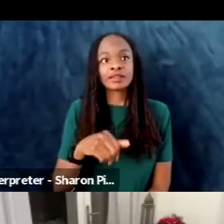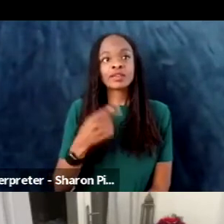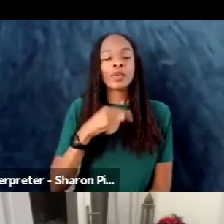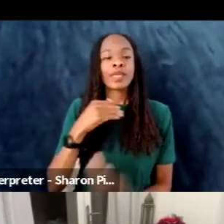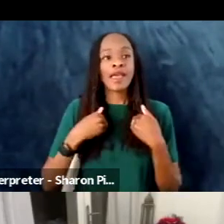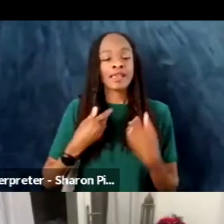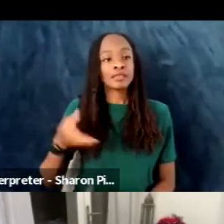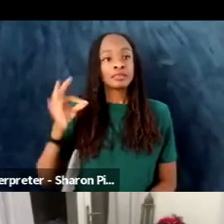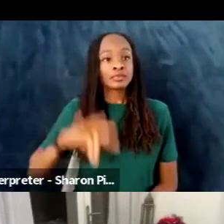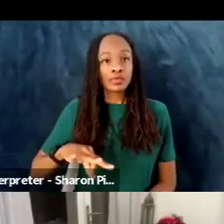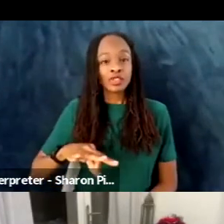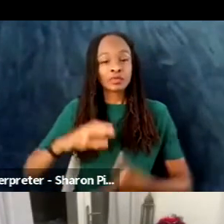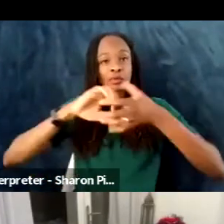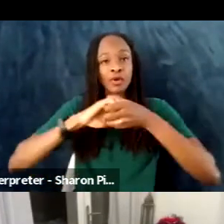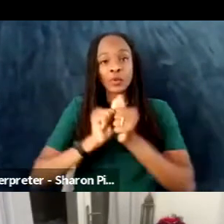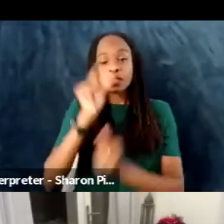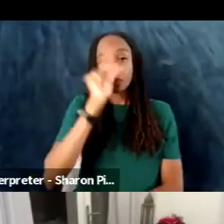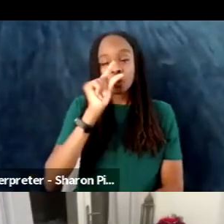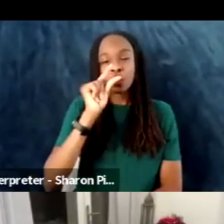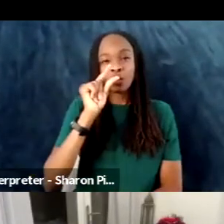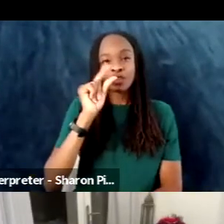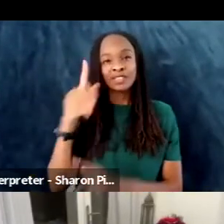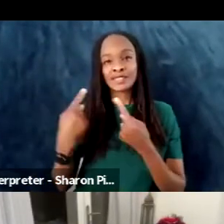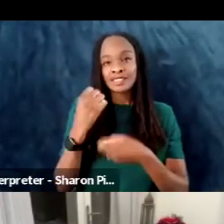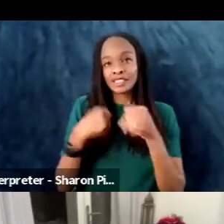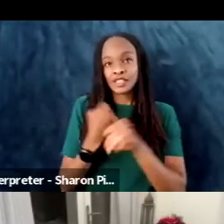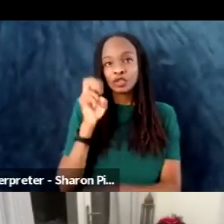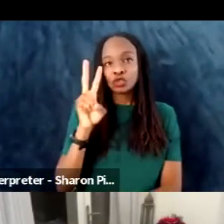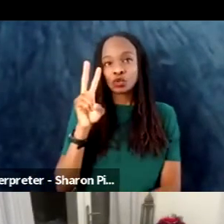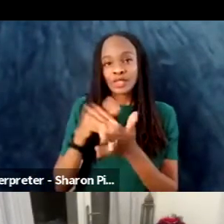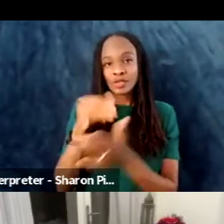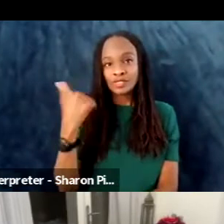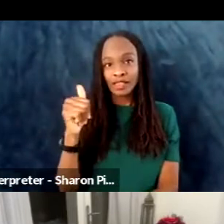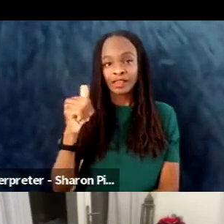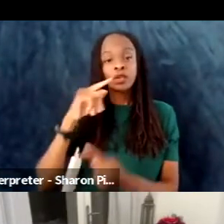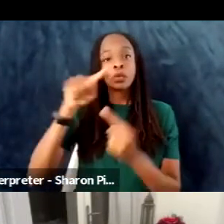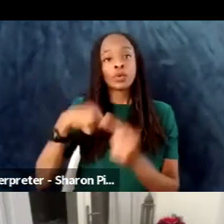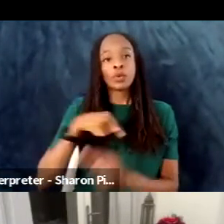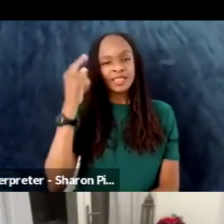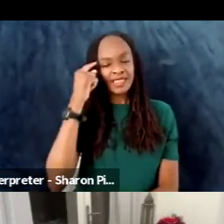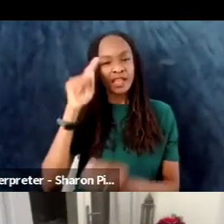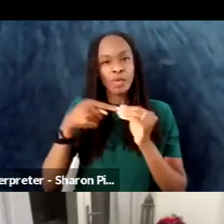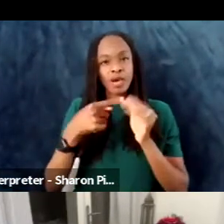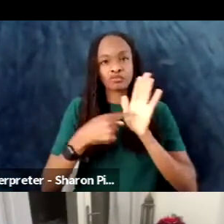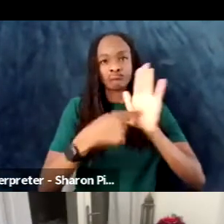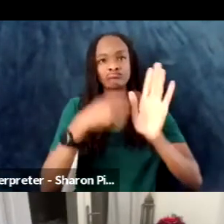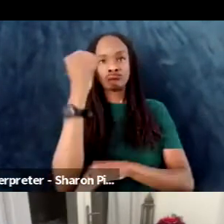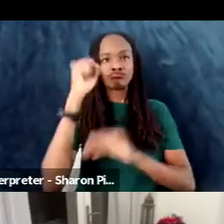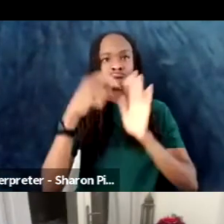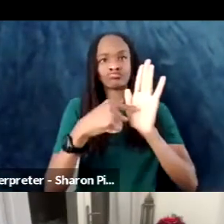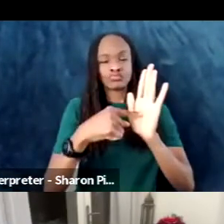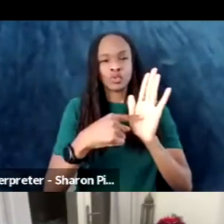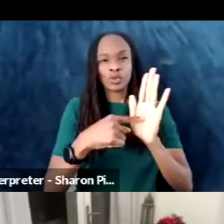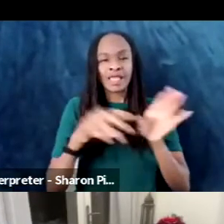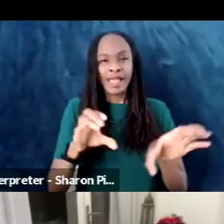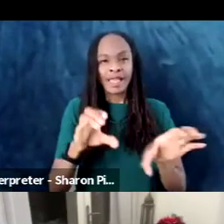being partners with Google since about 2010. And when we think about demonstrating actions, I was wondering if you could talk a